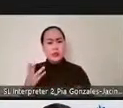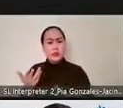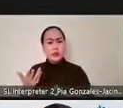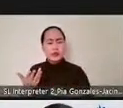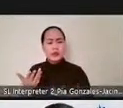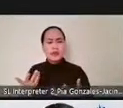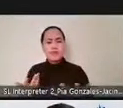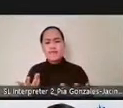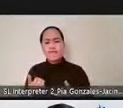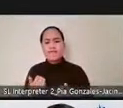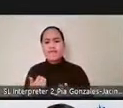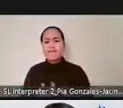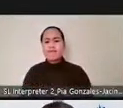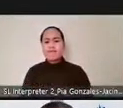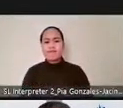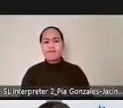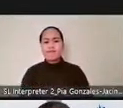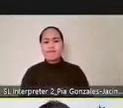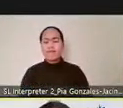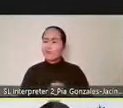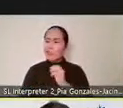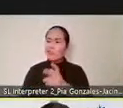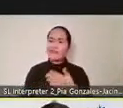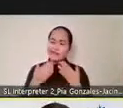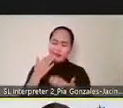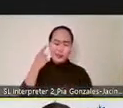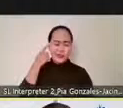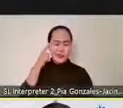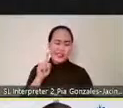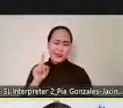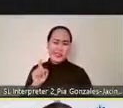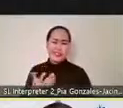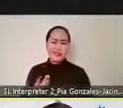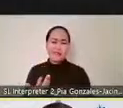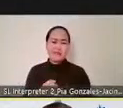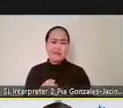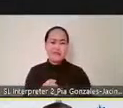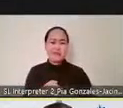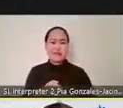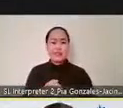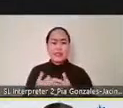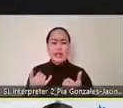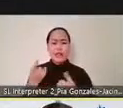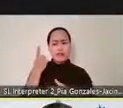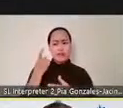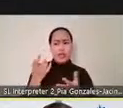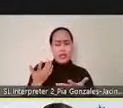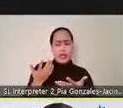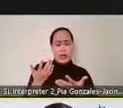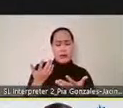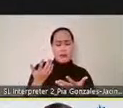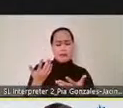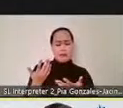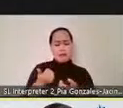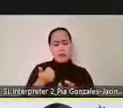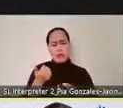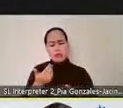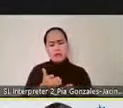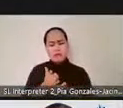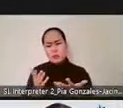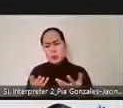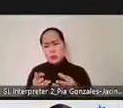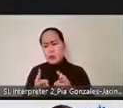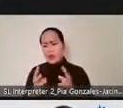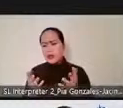areas? Okay, thank you for the question. As of the question of possibility, of course, there